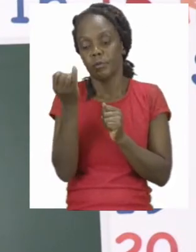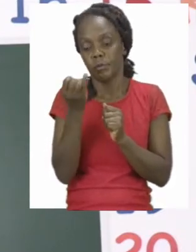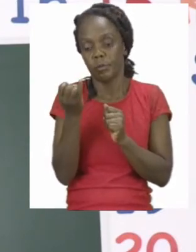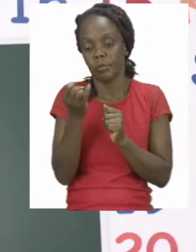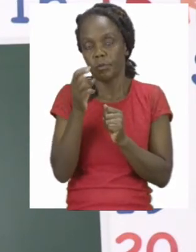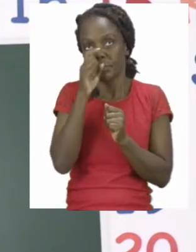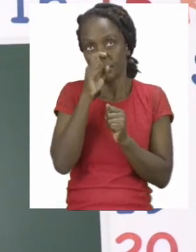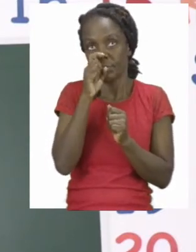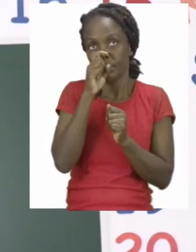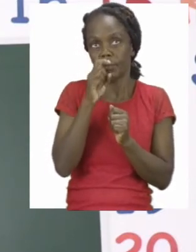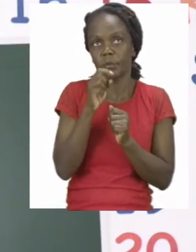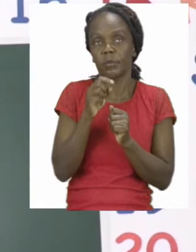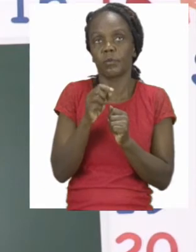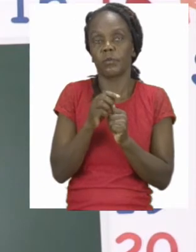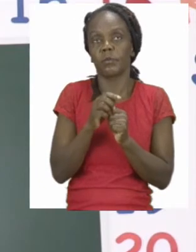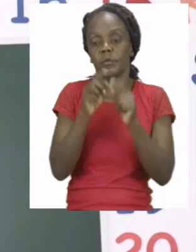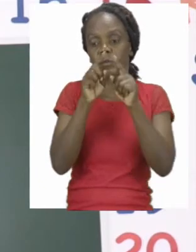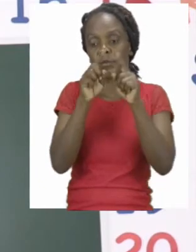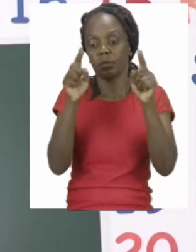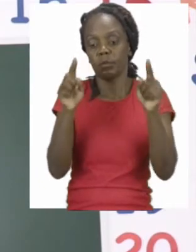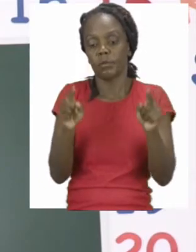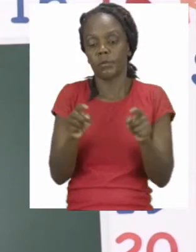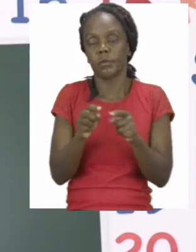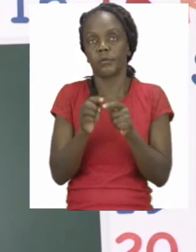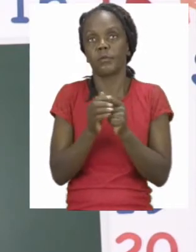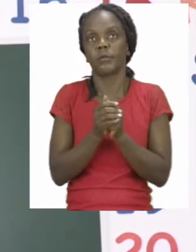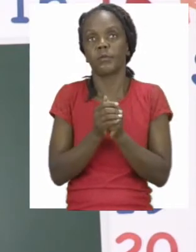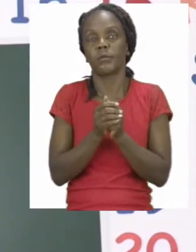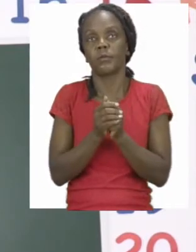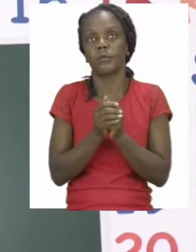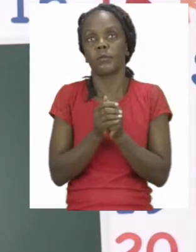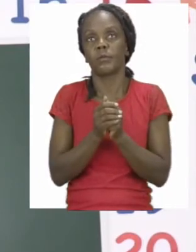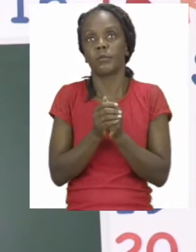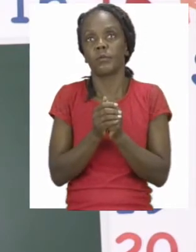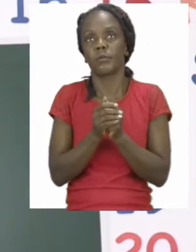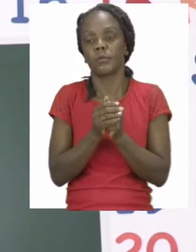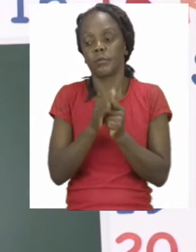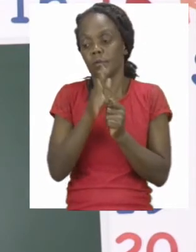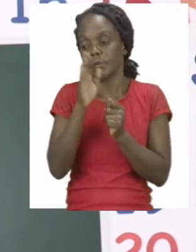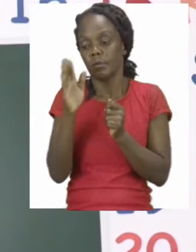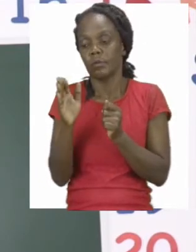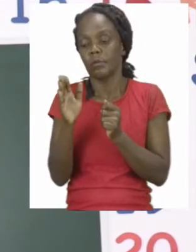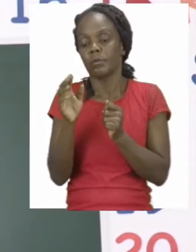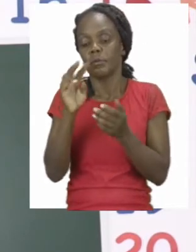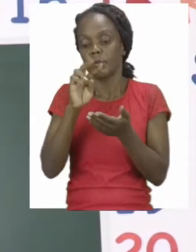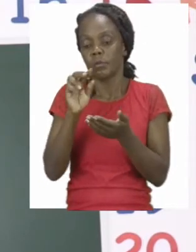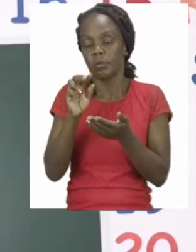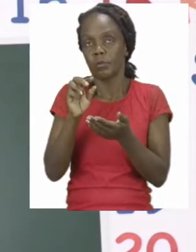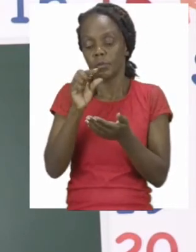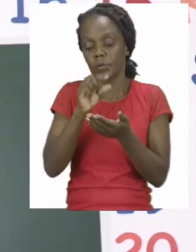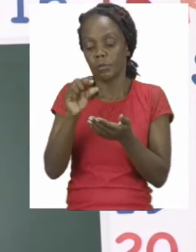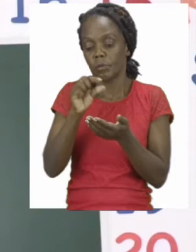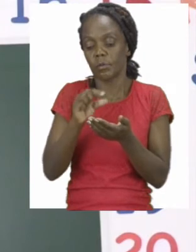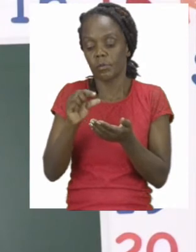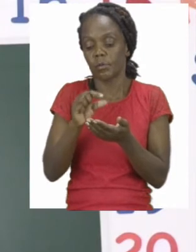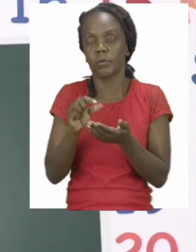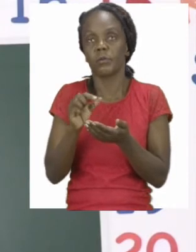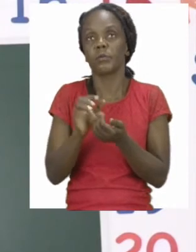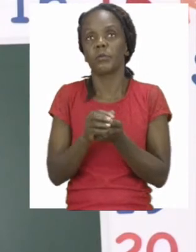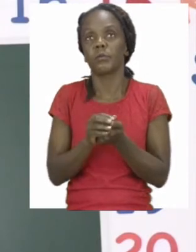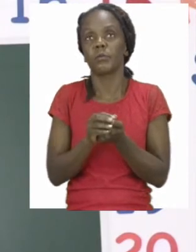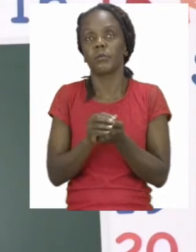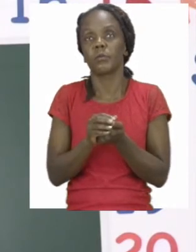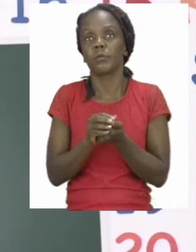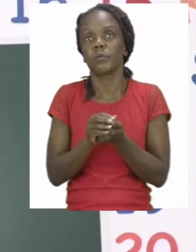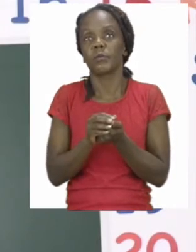Sister. So I'm going to take a look at the other side with the other family member names, and I'll try and look